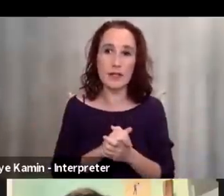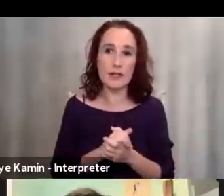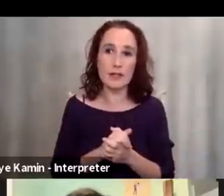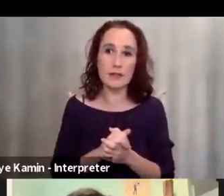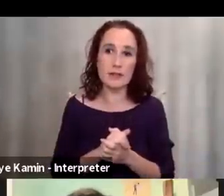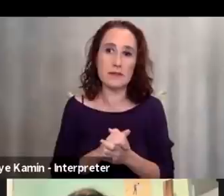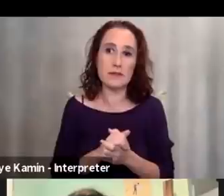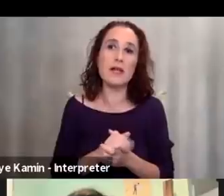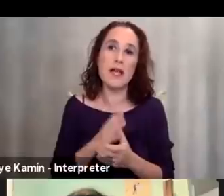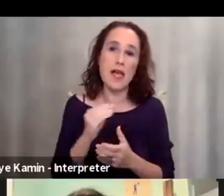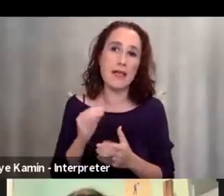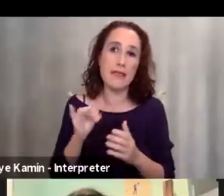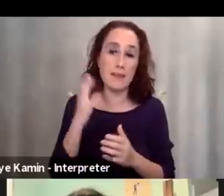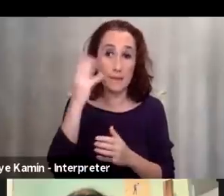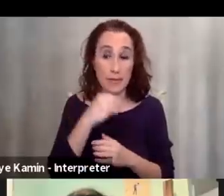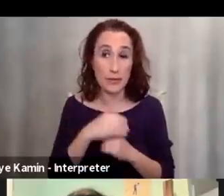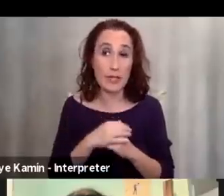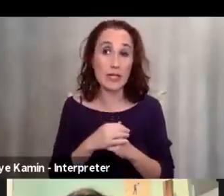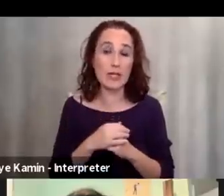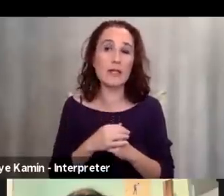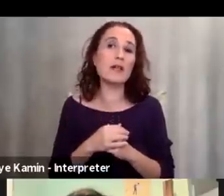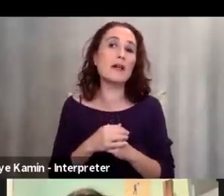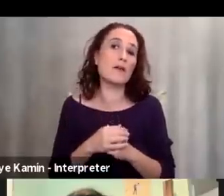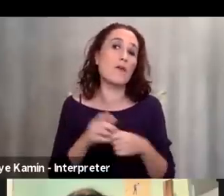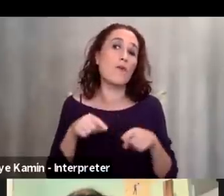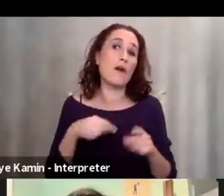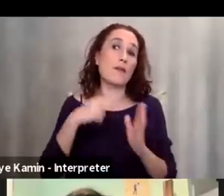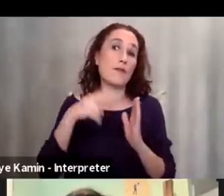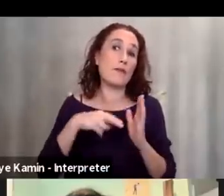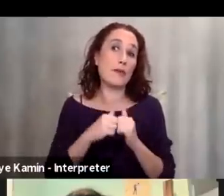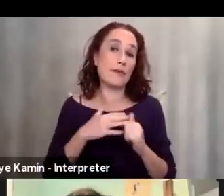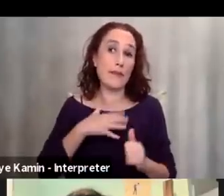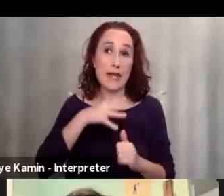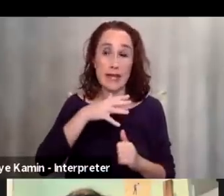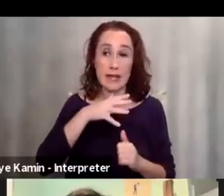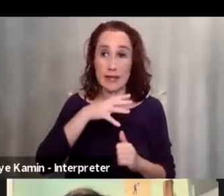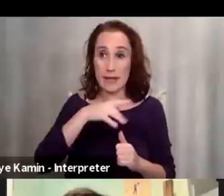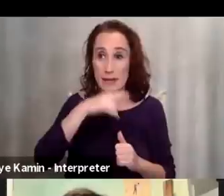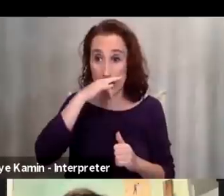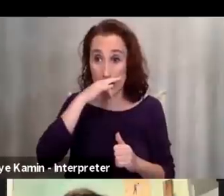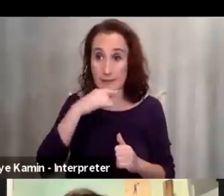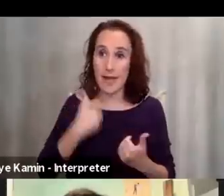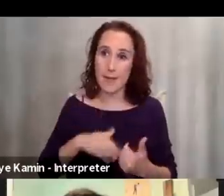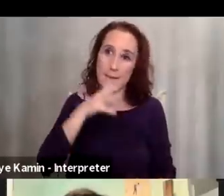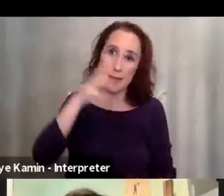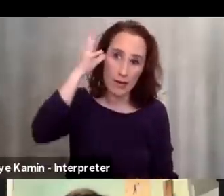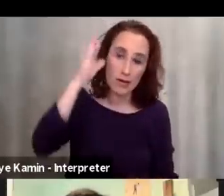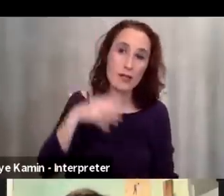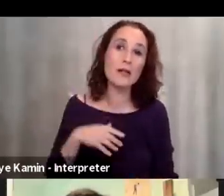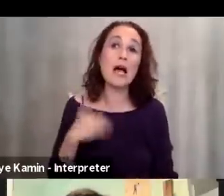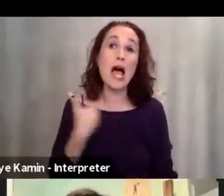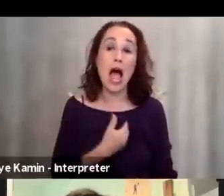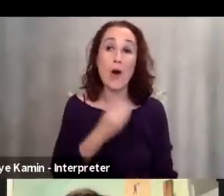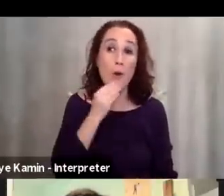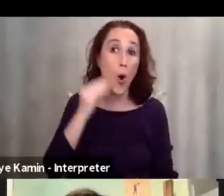in all of its beauty. I also think as a parent, like when I'm reading with my kids, making sure that our library at